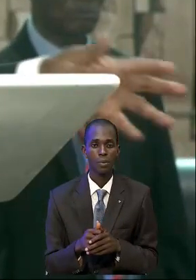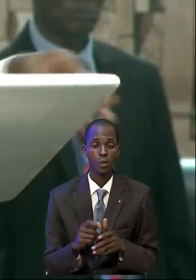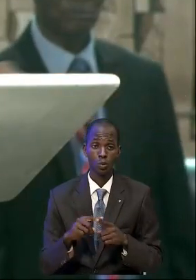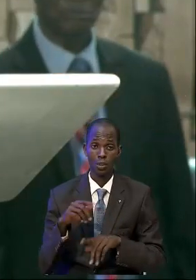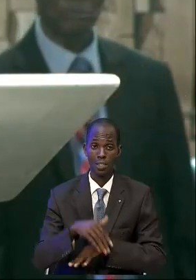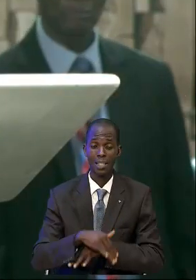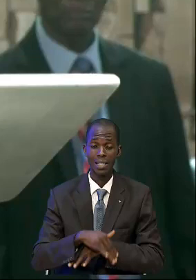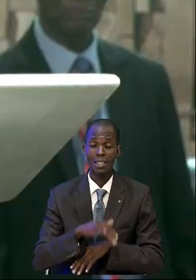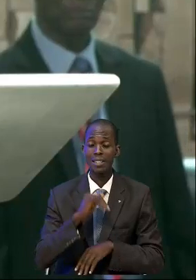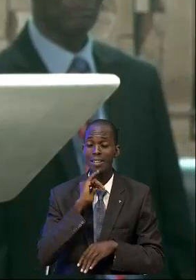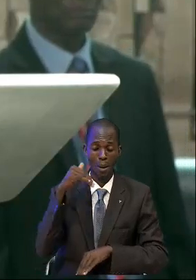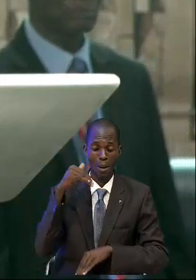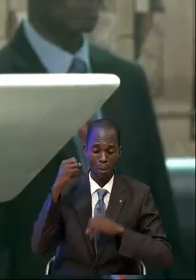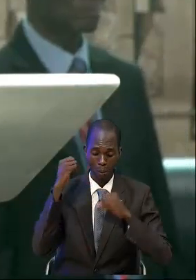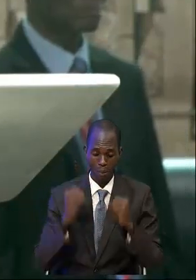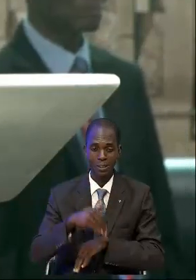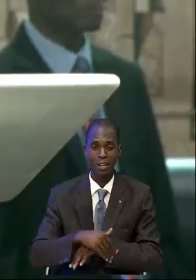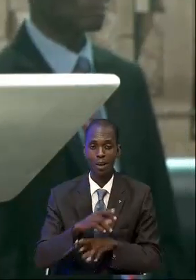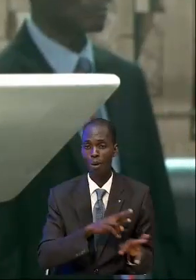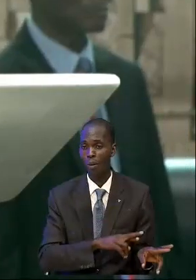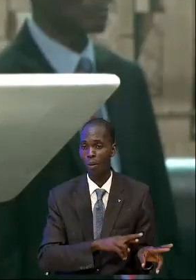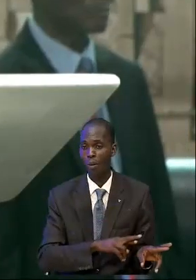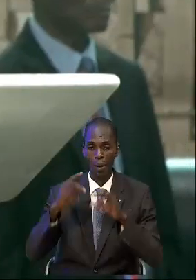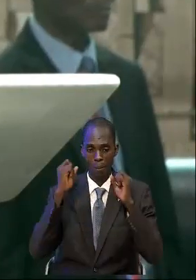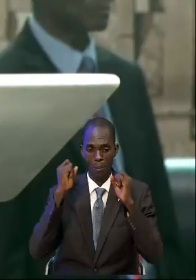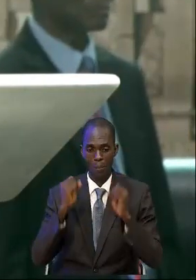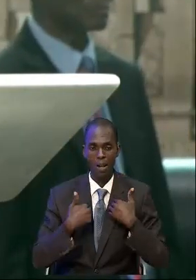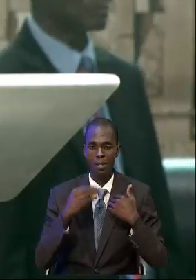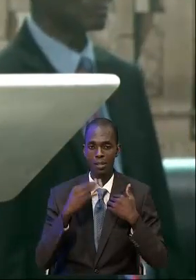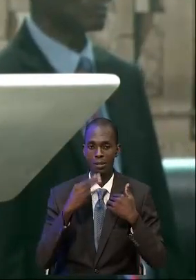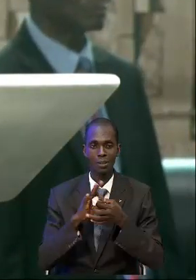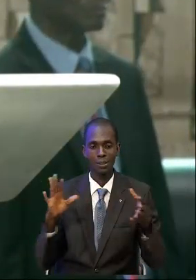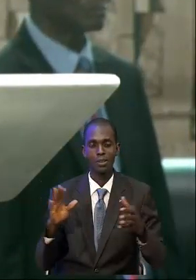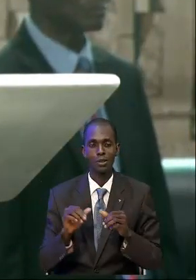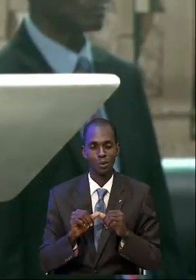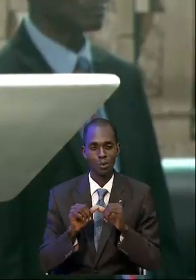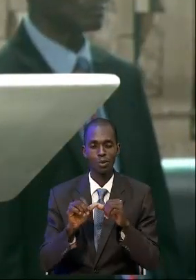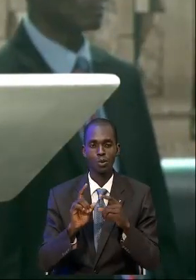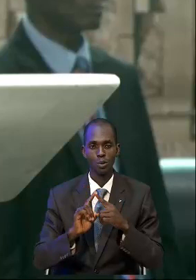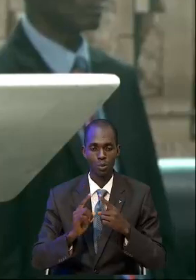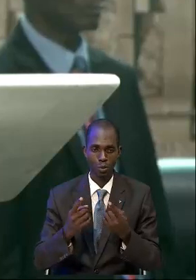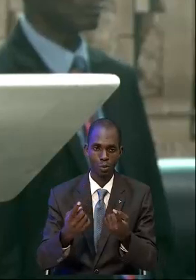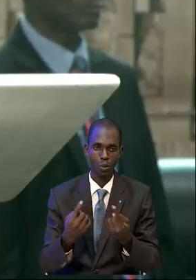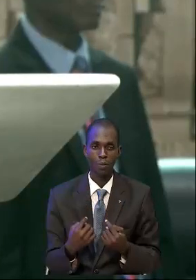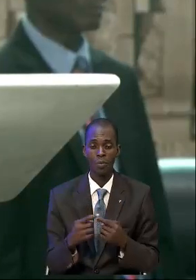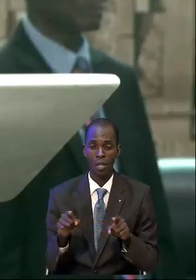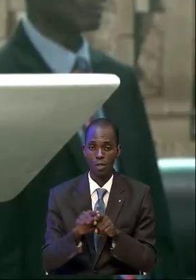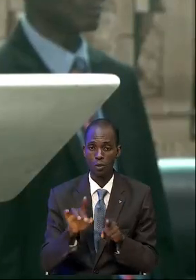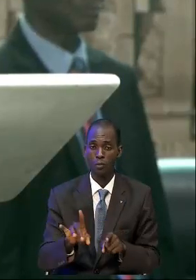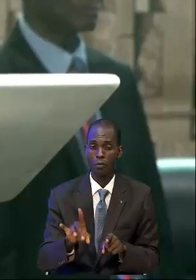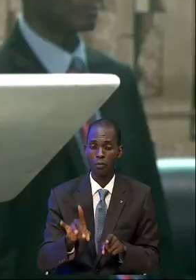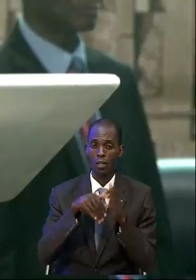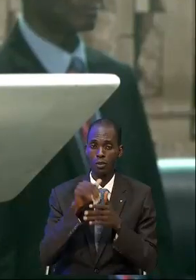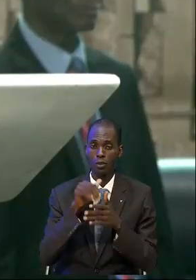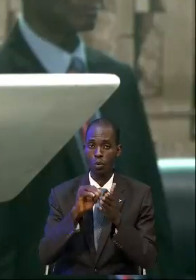Very quickly, very quickly. Tonight is power night. Already the power has been released. Keep coming,